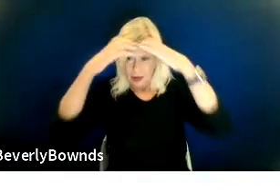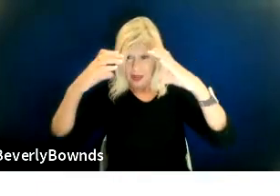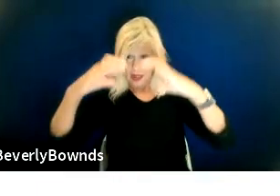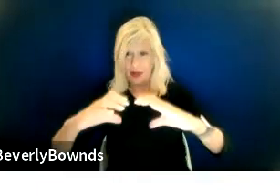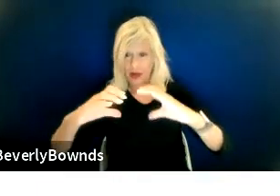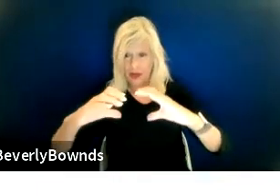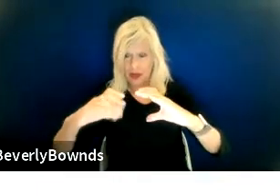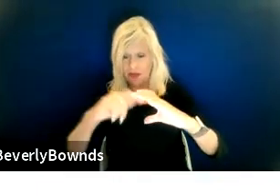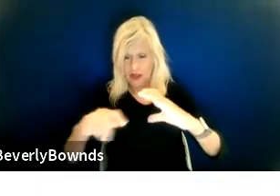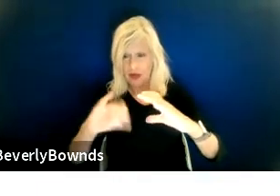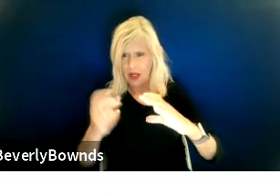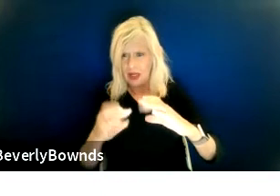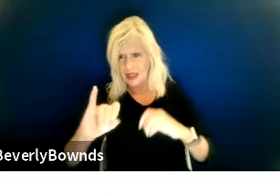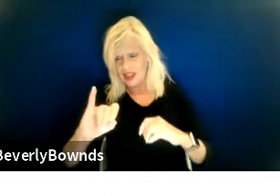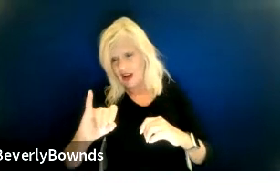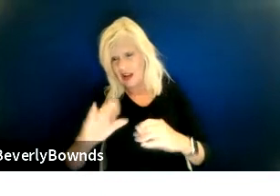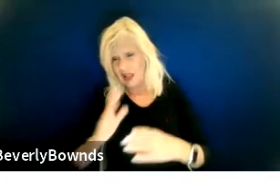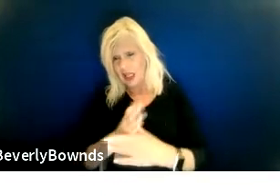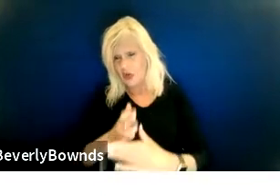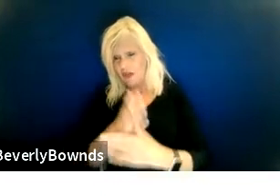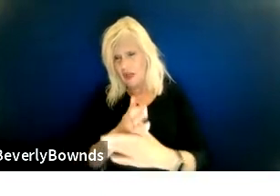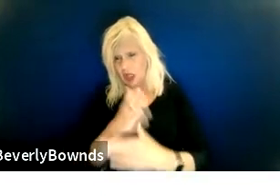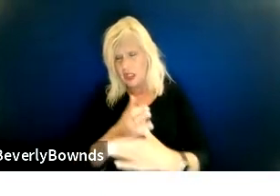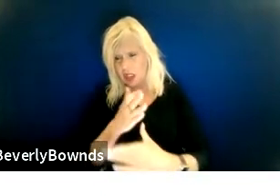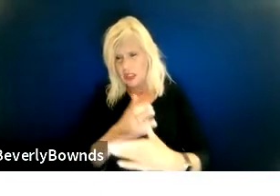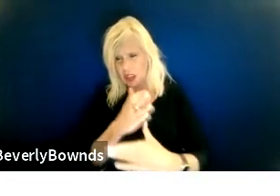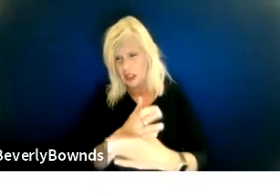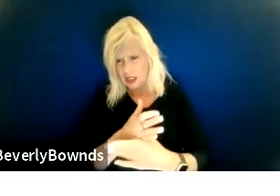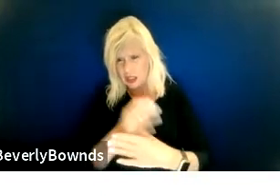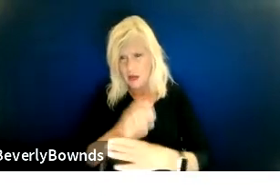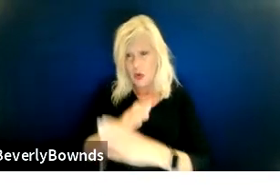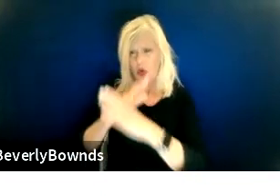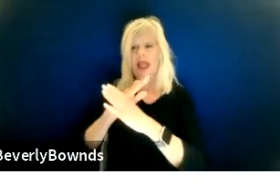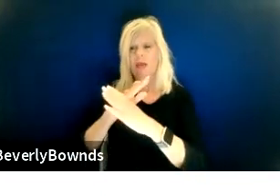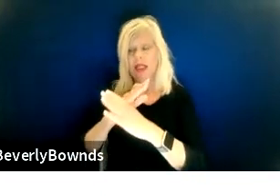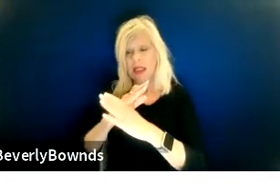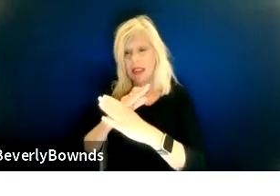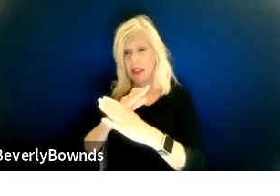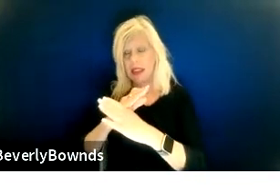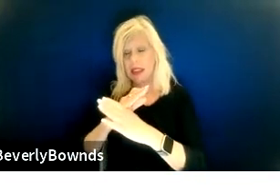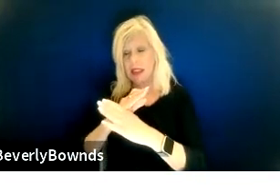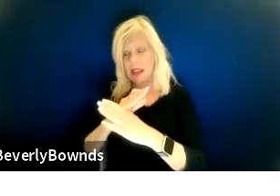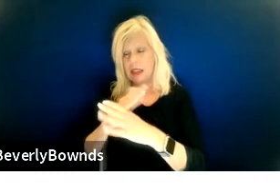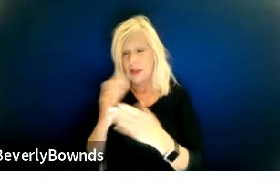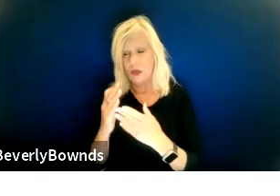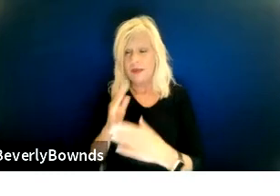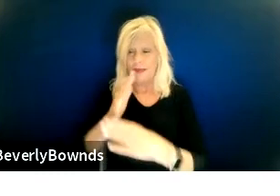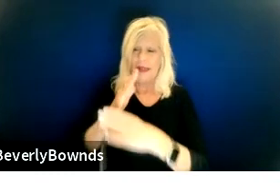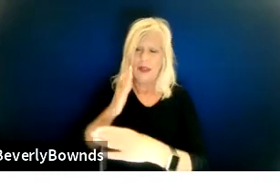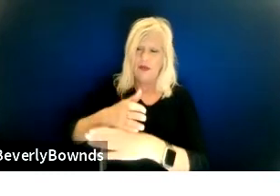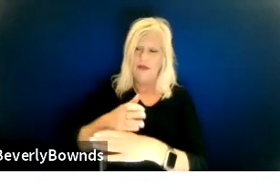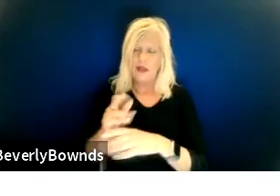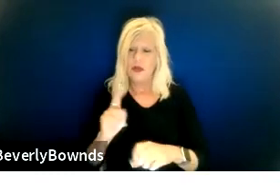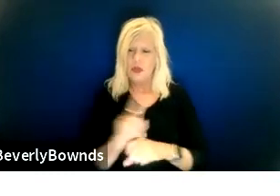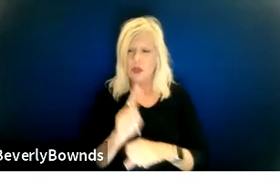interference, or IHI, I think I'll just call it from now on, prohibits or interferes with the use of the